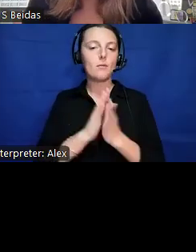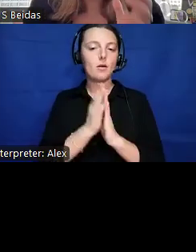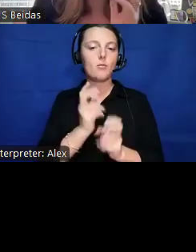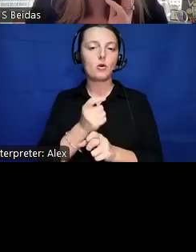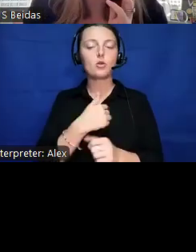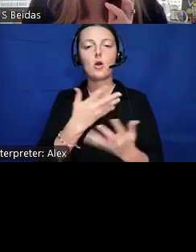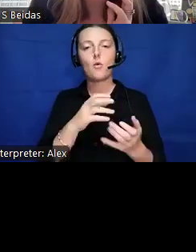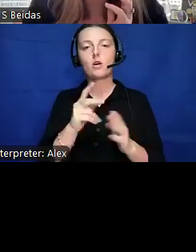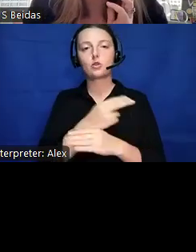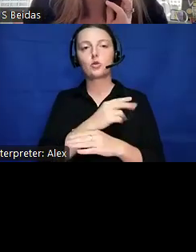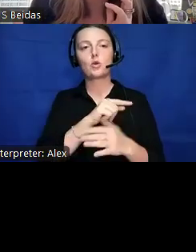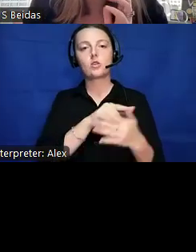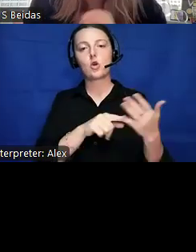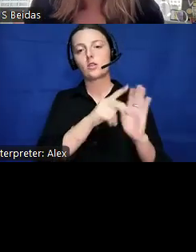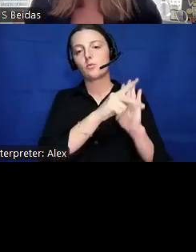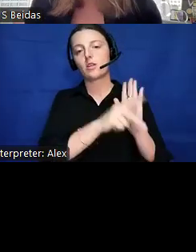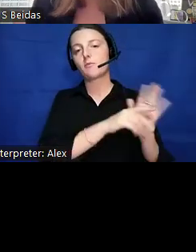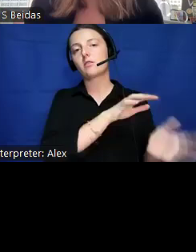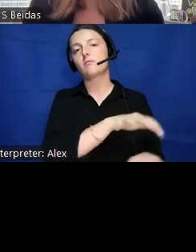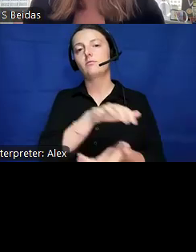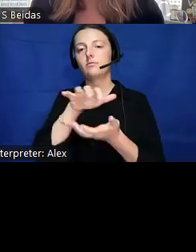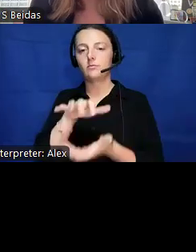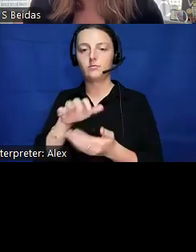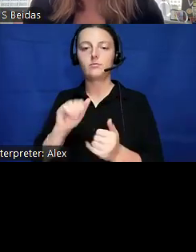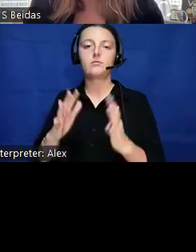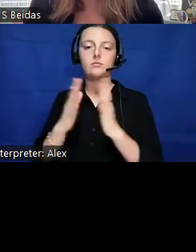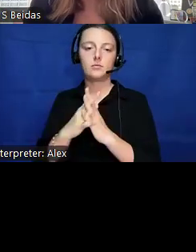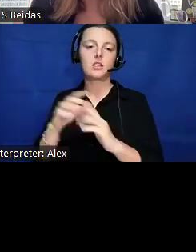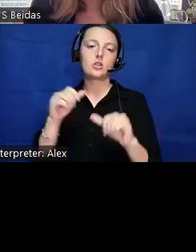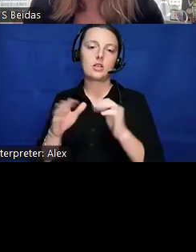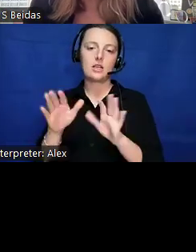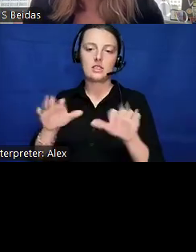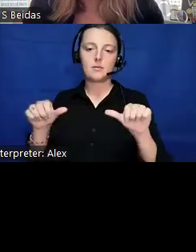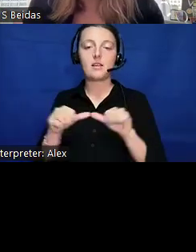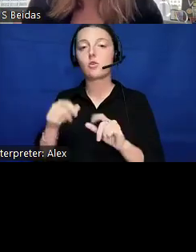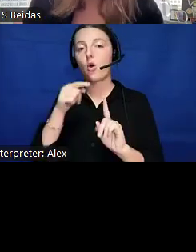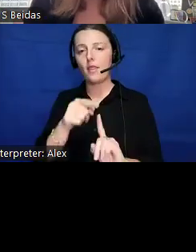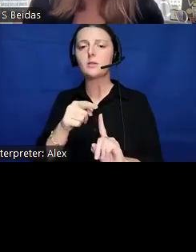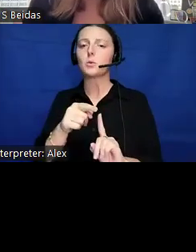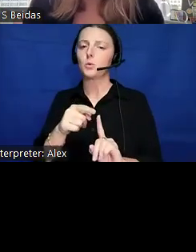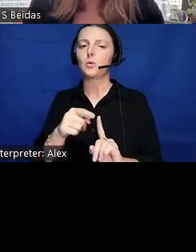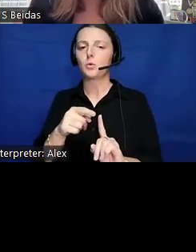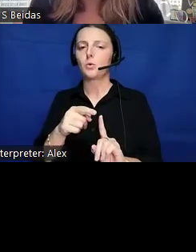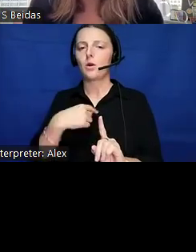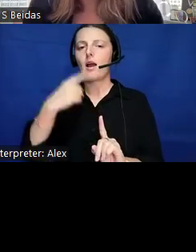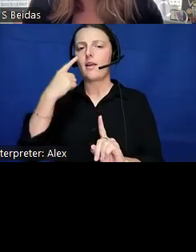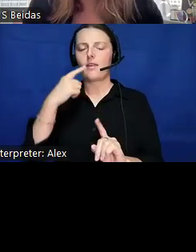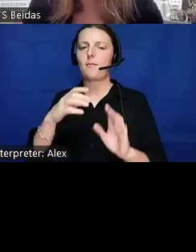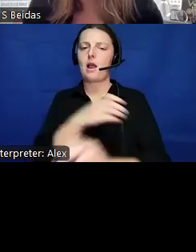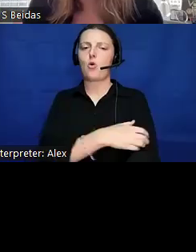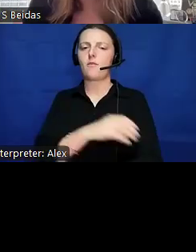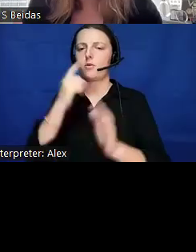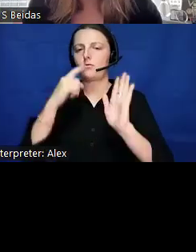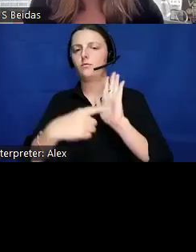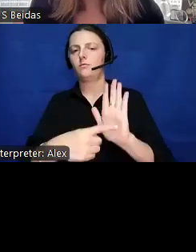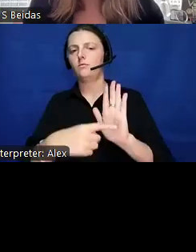space. And I think this is one of the most powerful illustrations of how those principles really can shape behavior. So this is work from Dr.